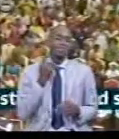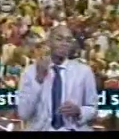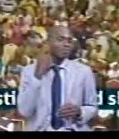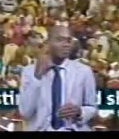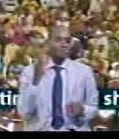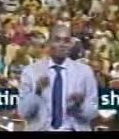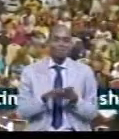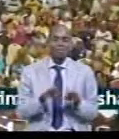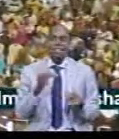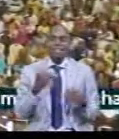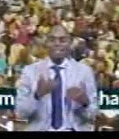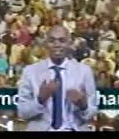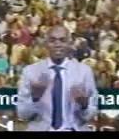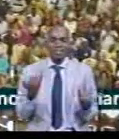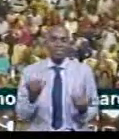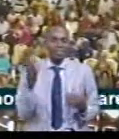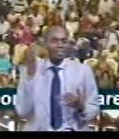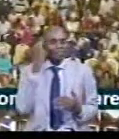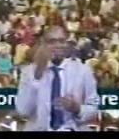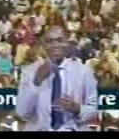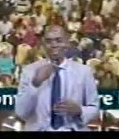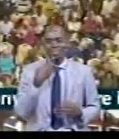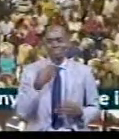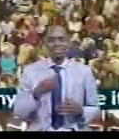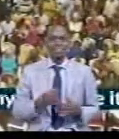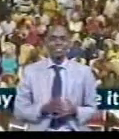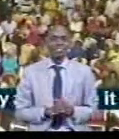more testimonies.